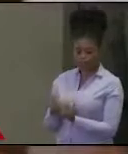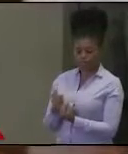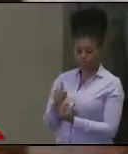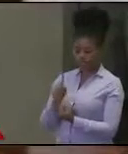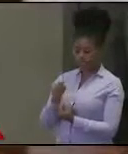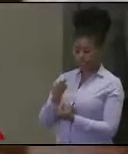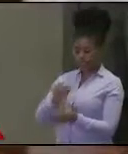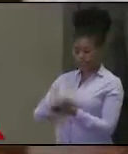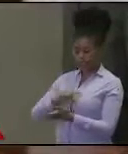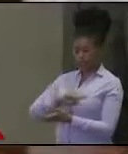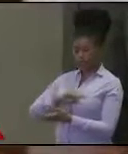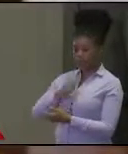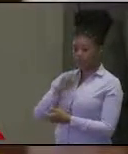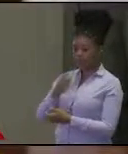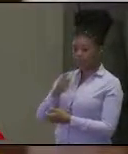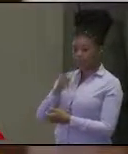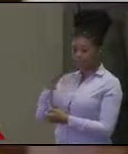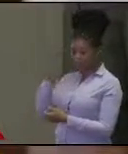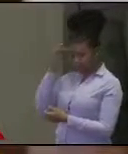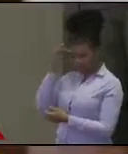city. Pakwarhulumente